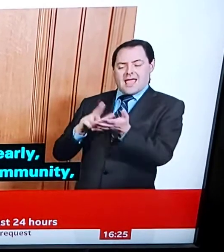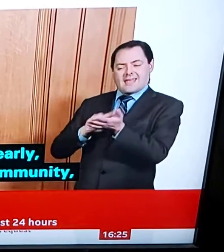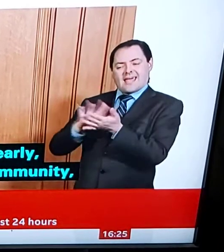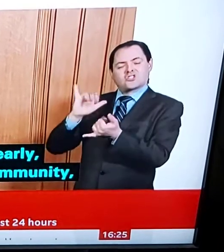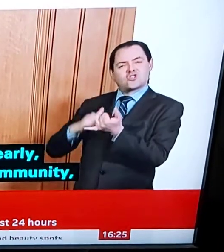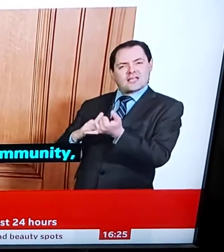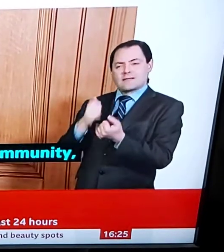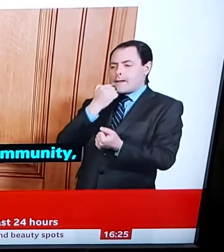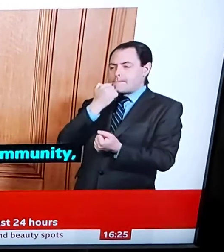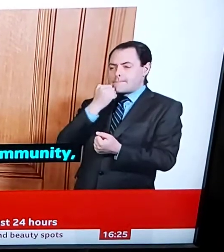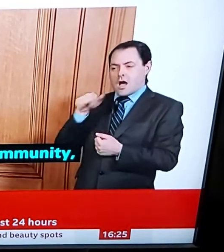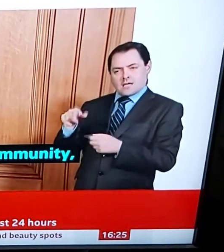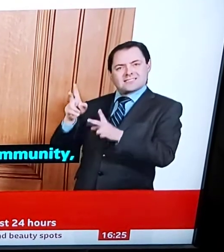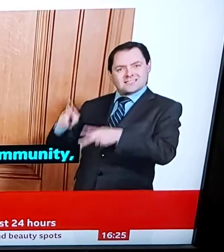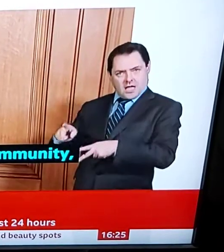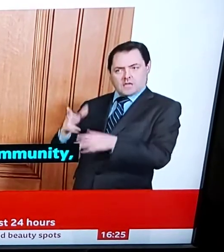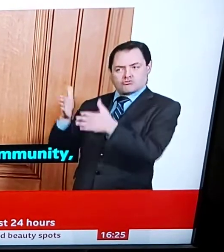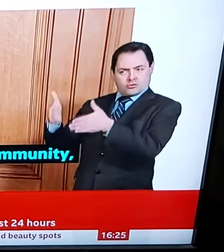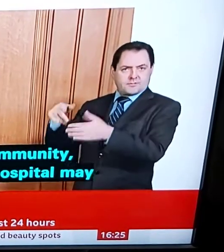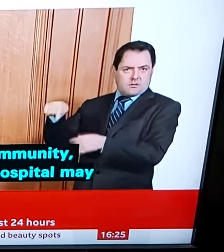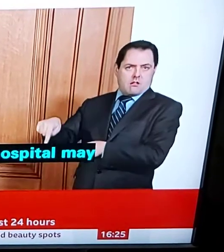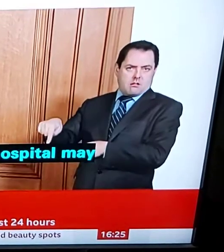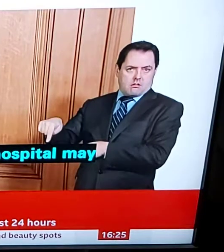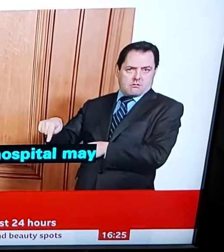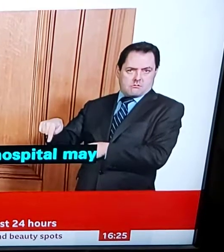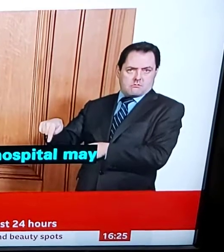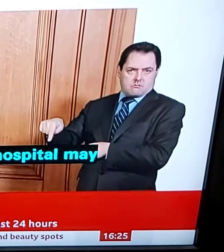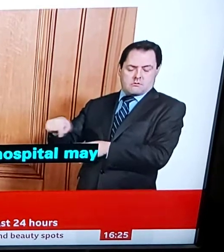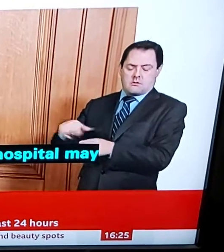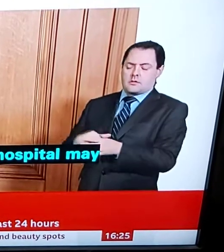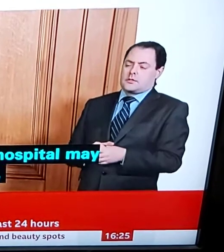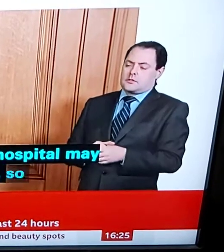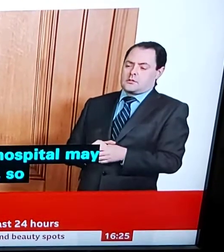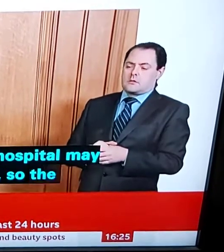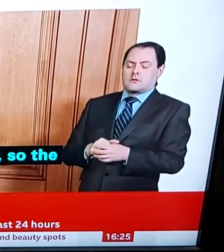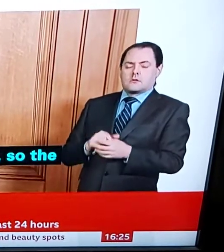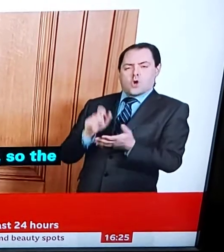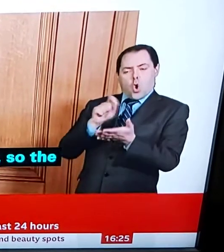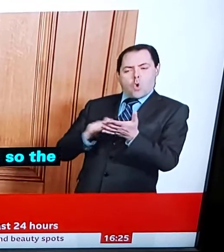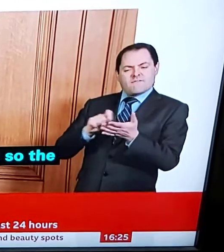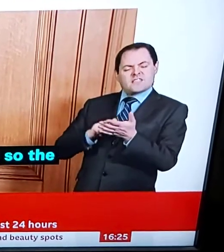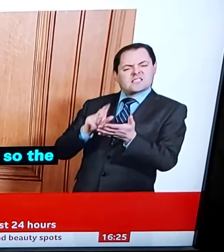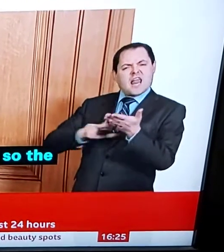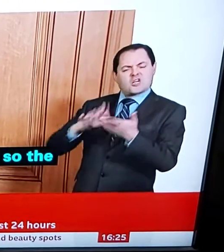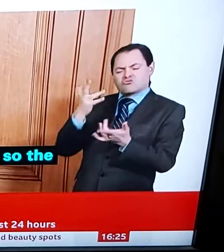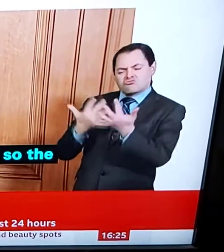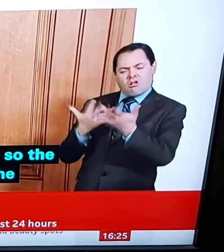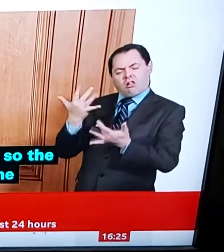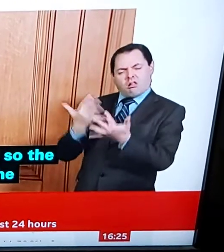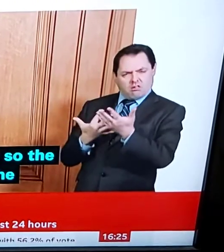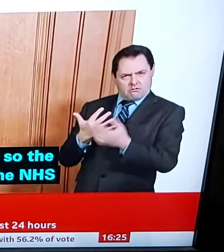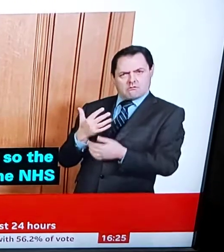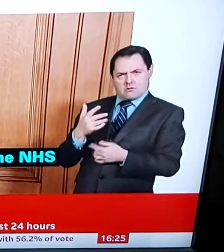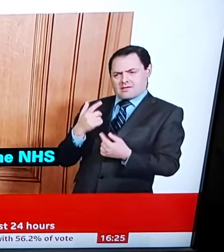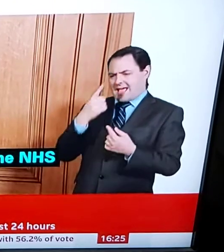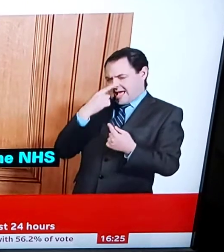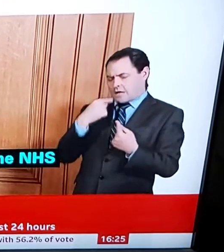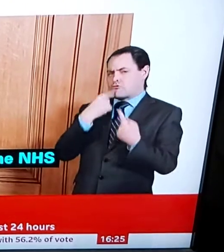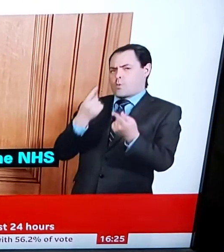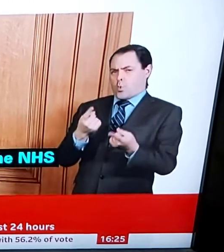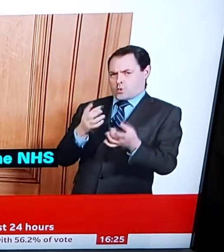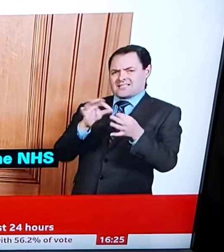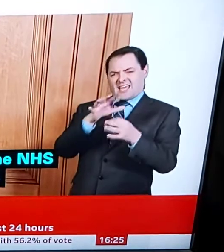figures for deaths in hospitals. The Office for National Statistics is able to report on deaths that occur